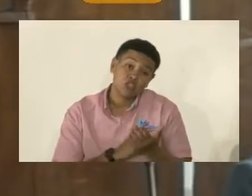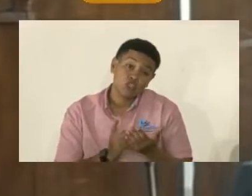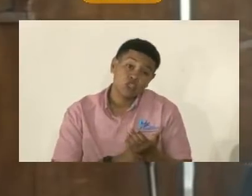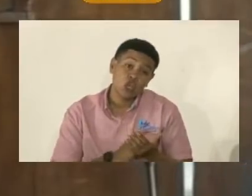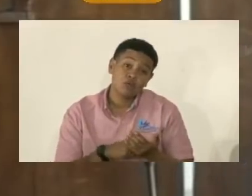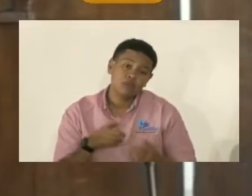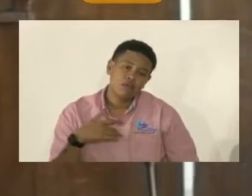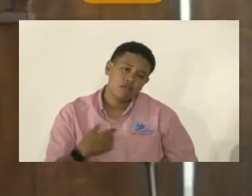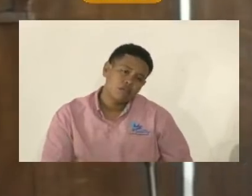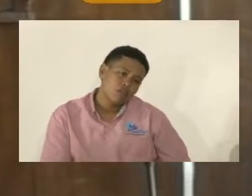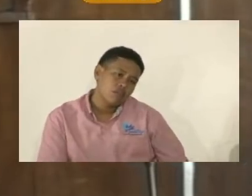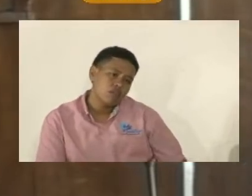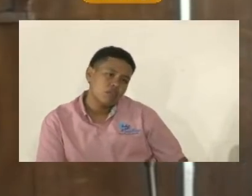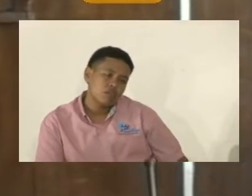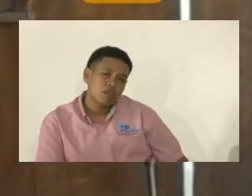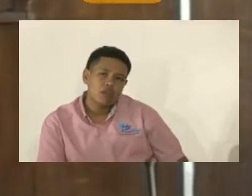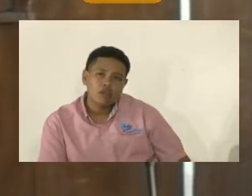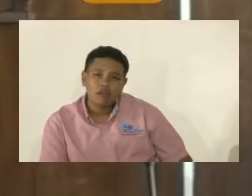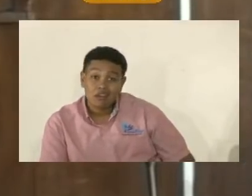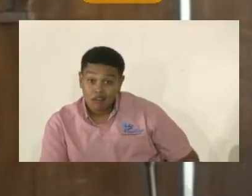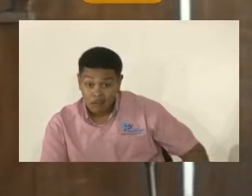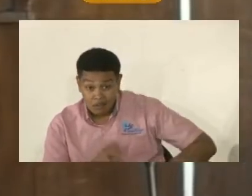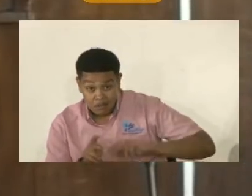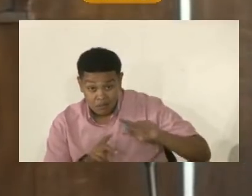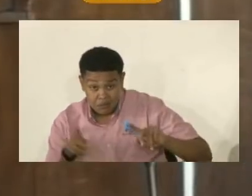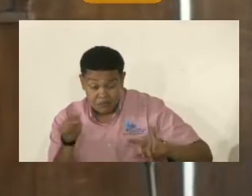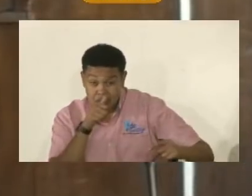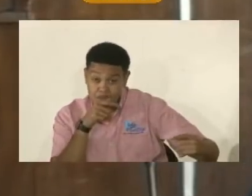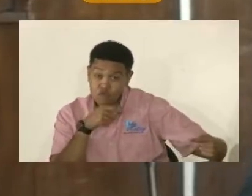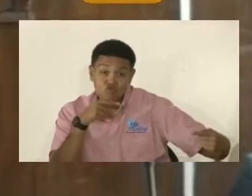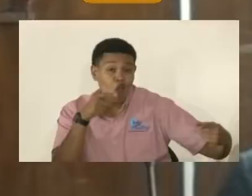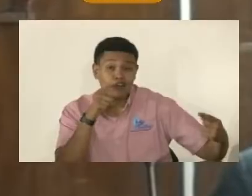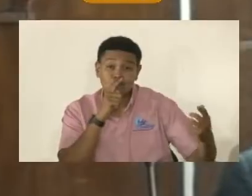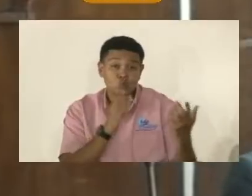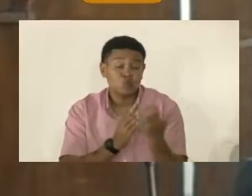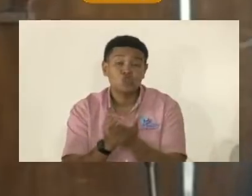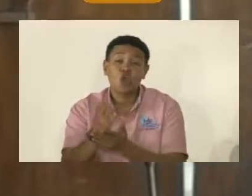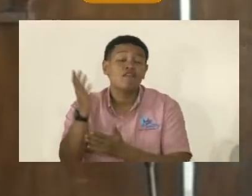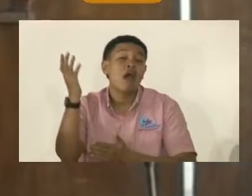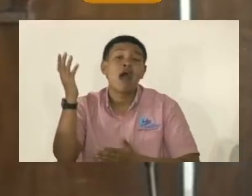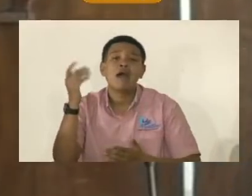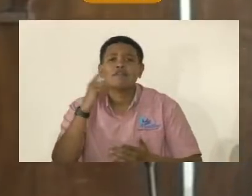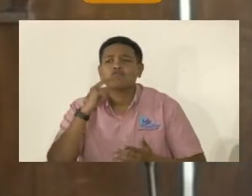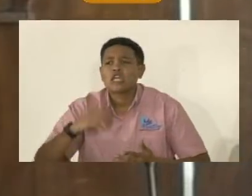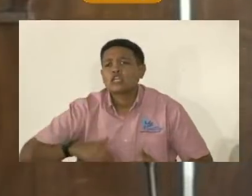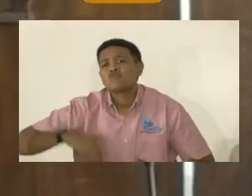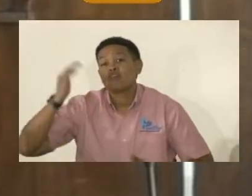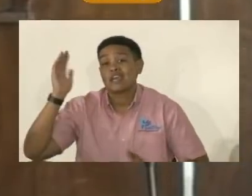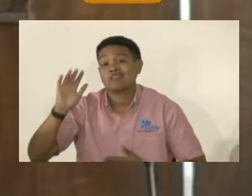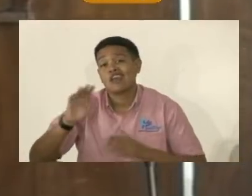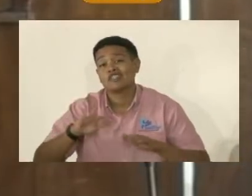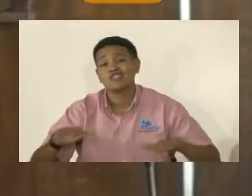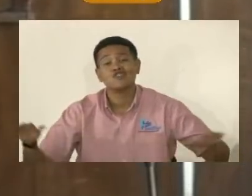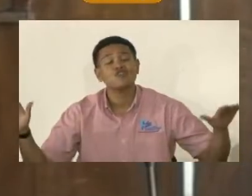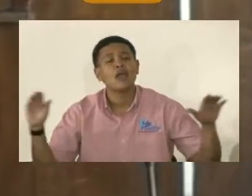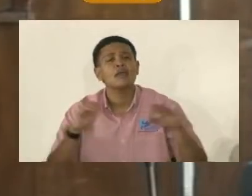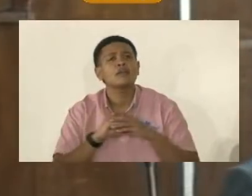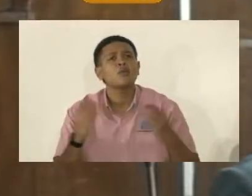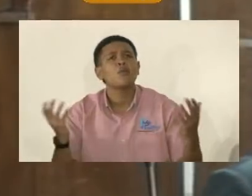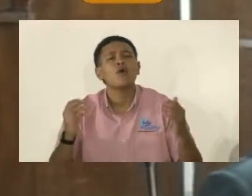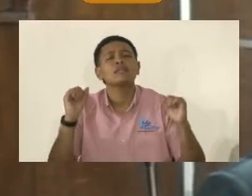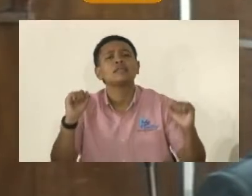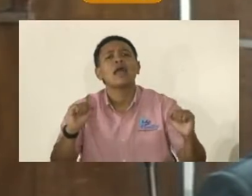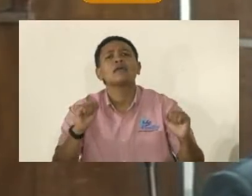squalor, with people struggling to survive, to raise their children in what can